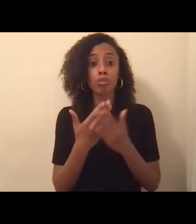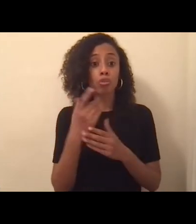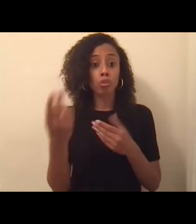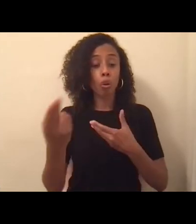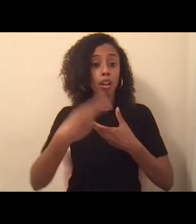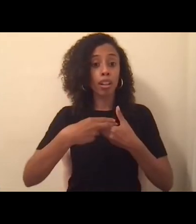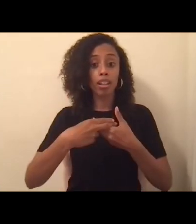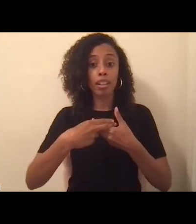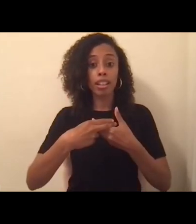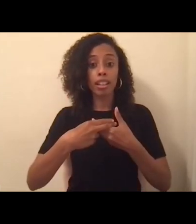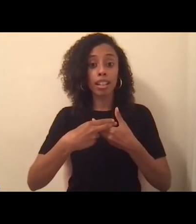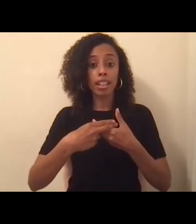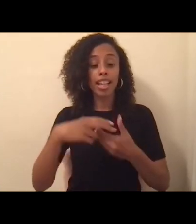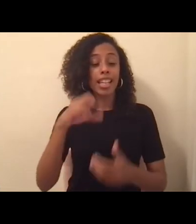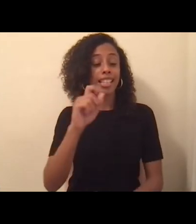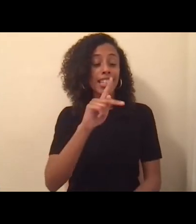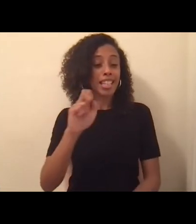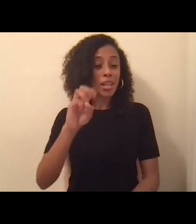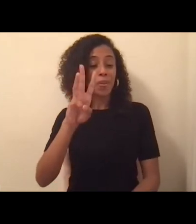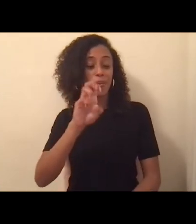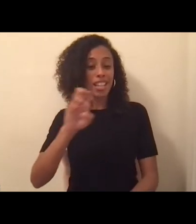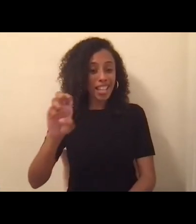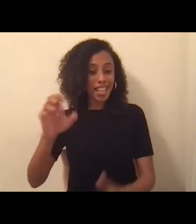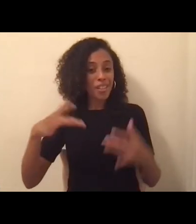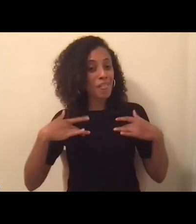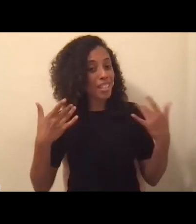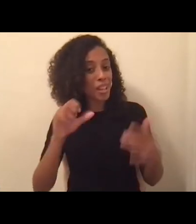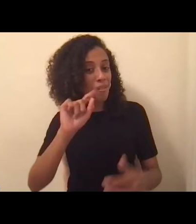us? Ski Wee. What's up, Stephanie's?